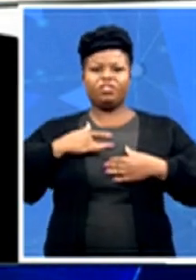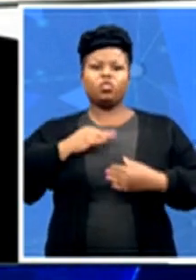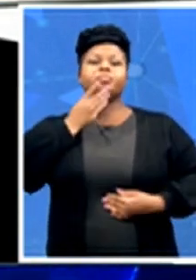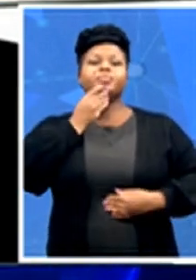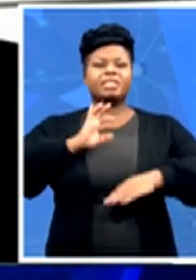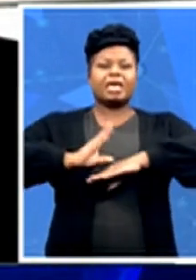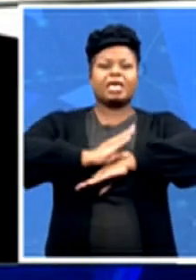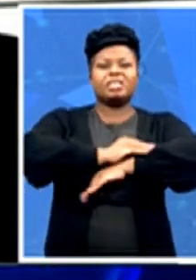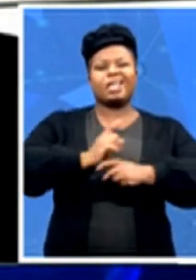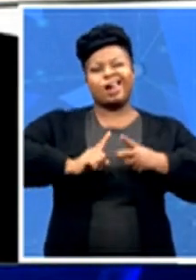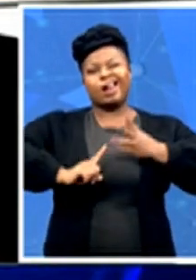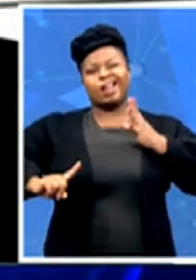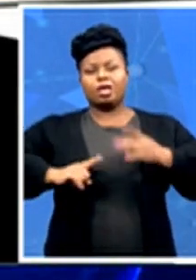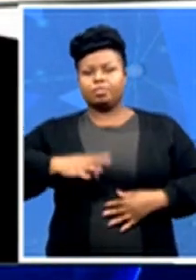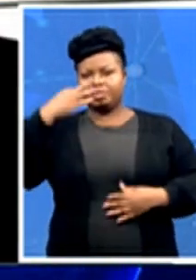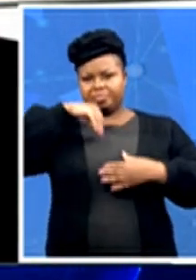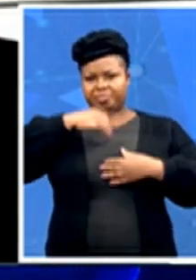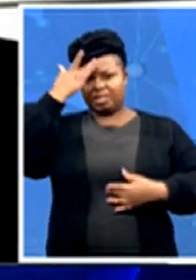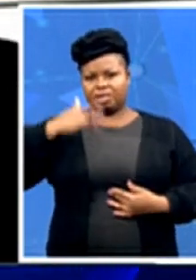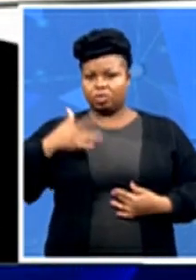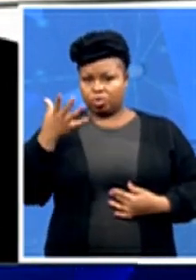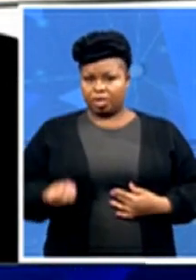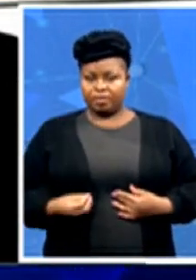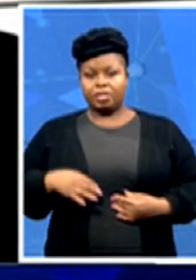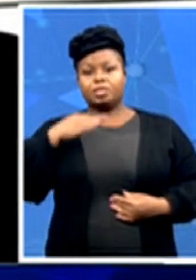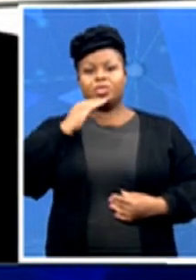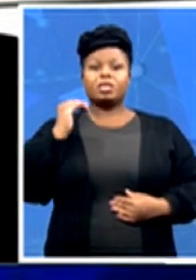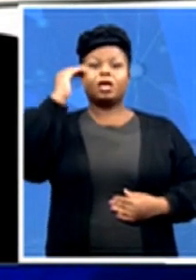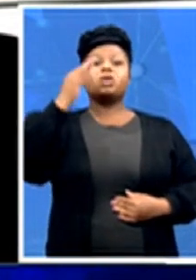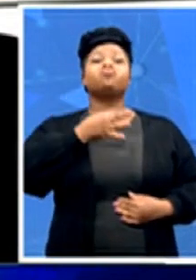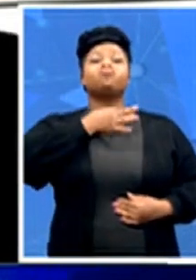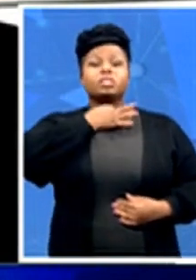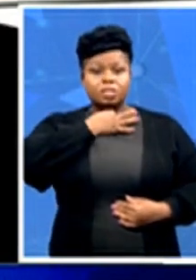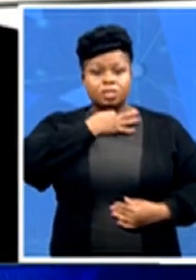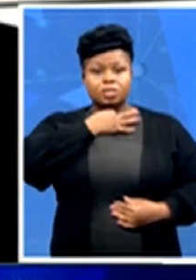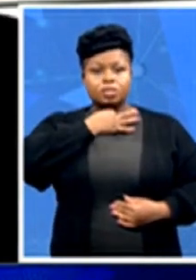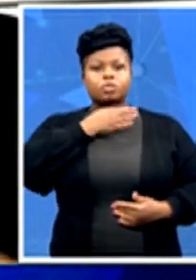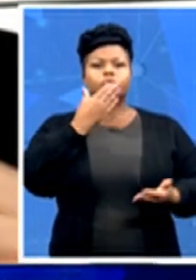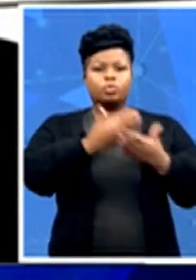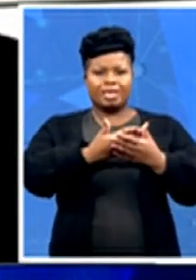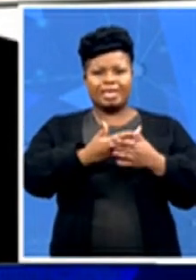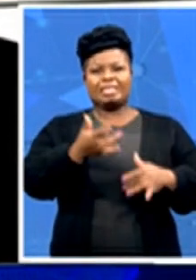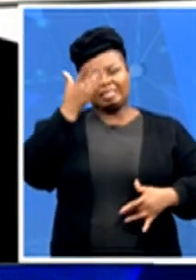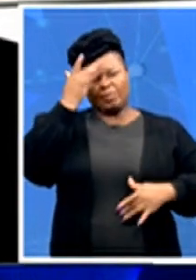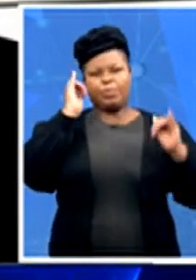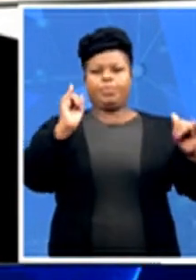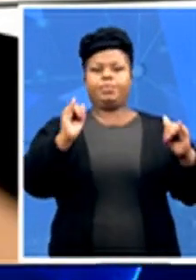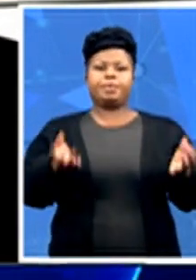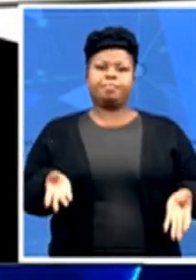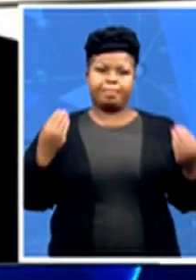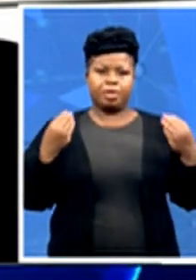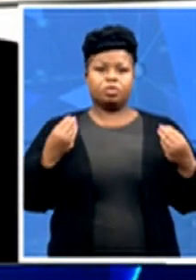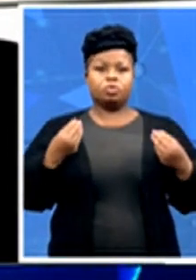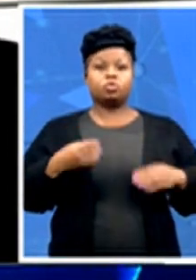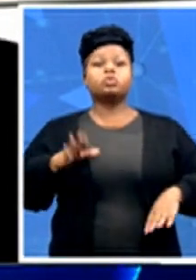comorbidities, you are at a higher risk of getting severe disease. So it's even more important that you